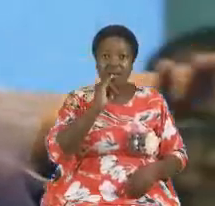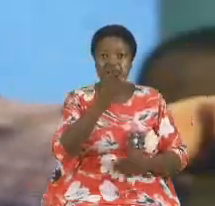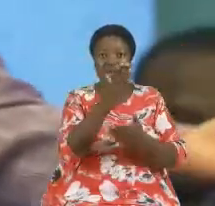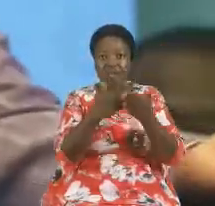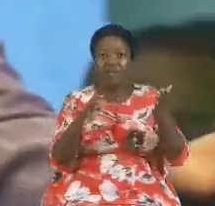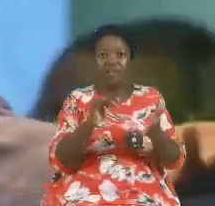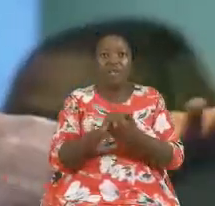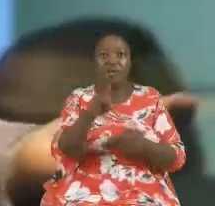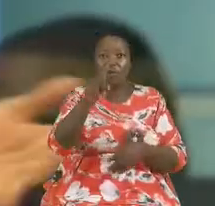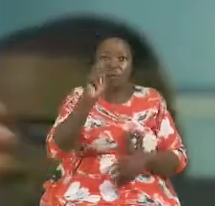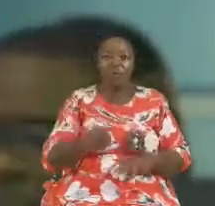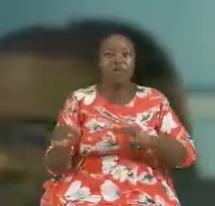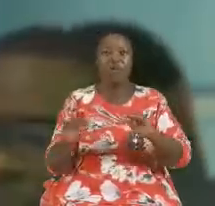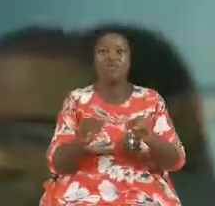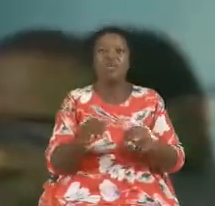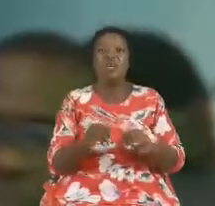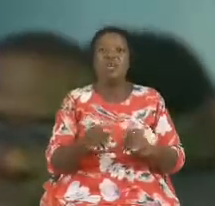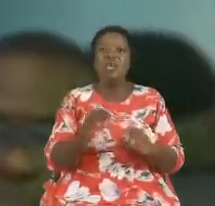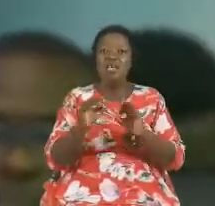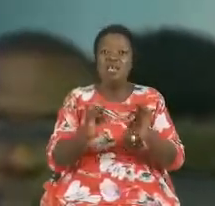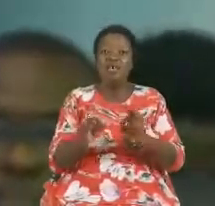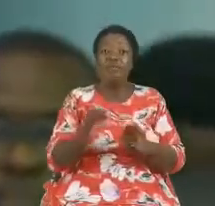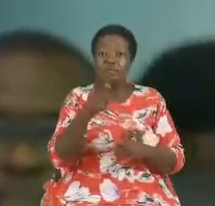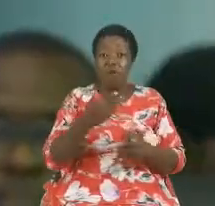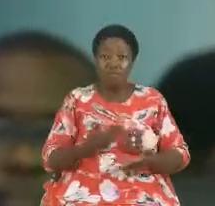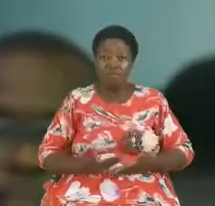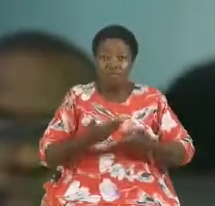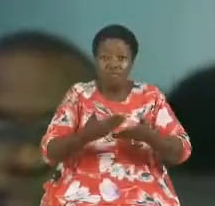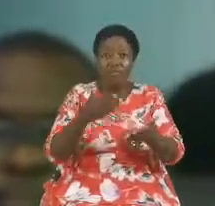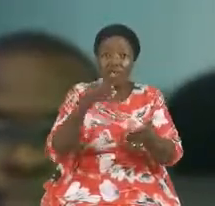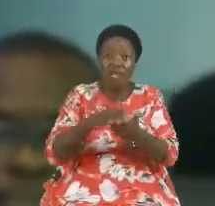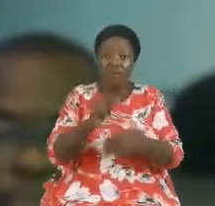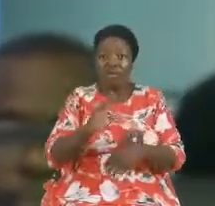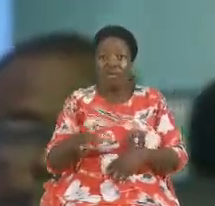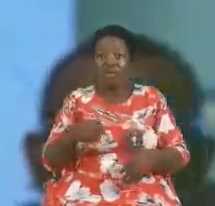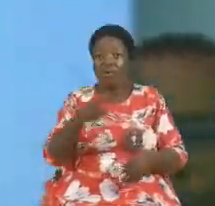your life to Christ, there's something you must do.